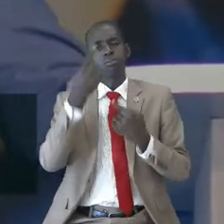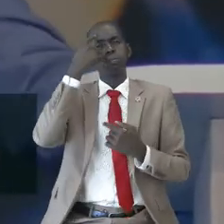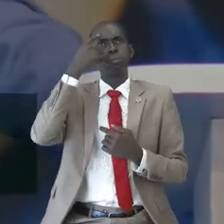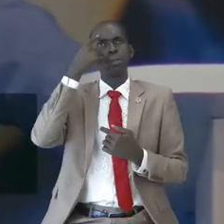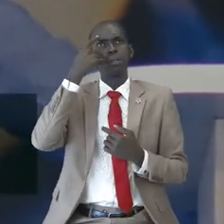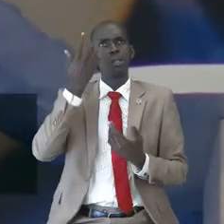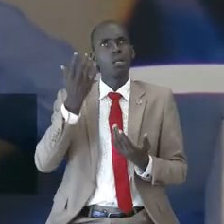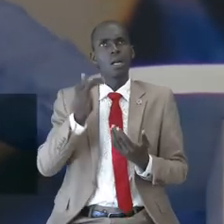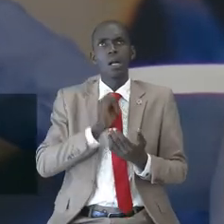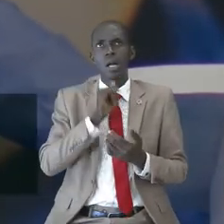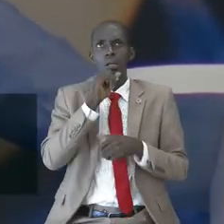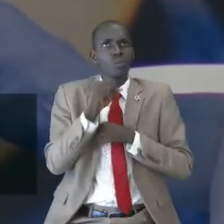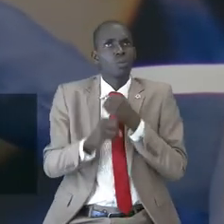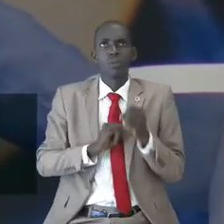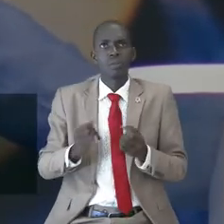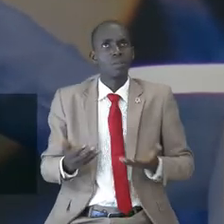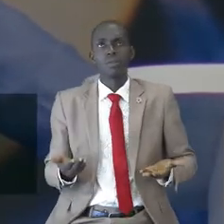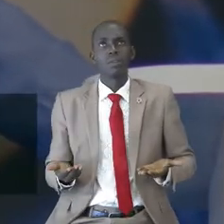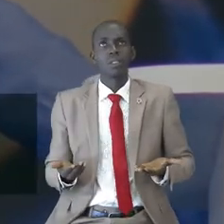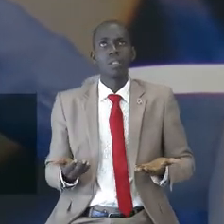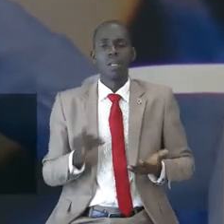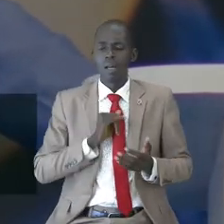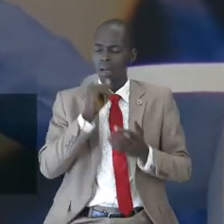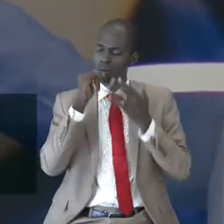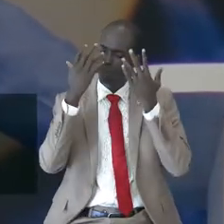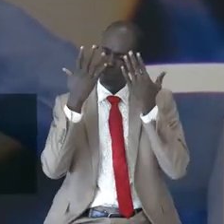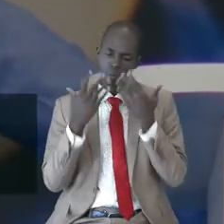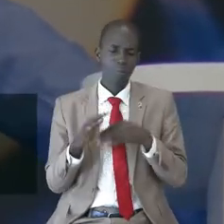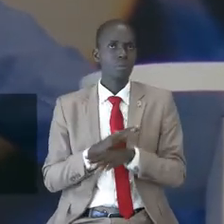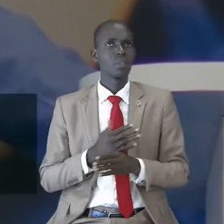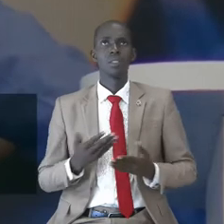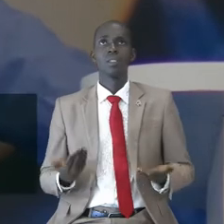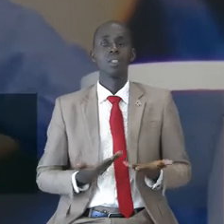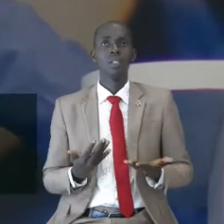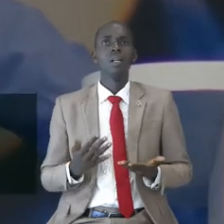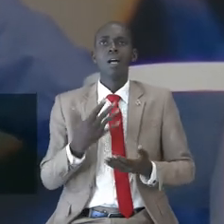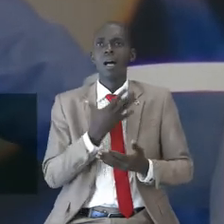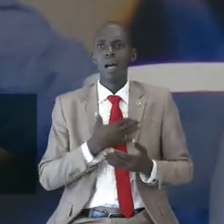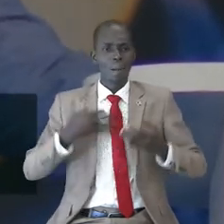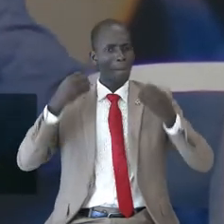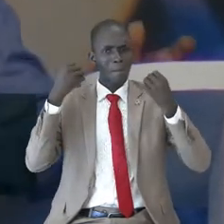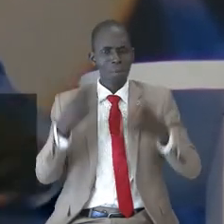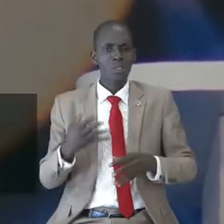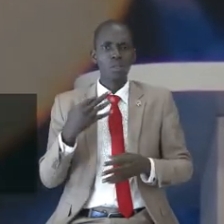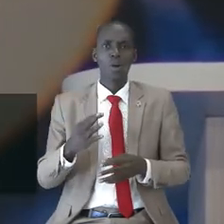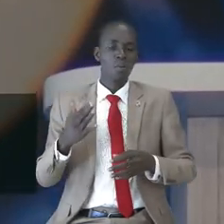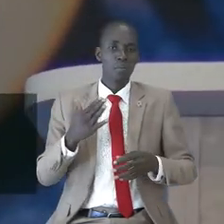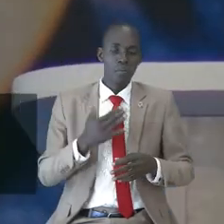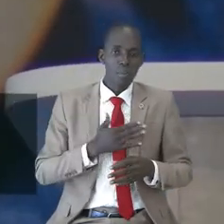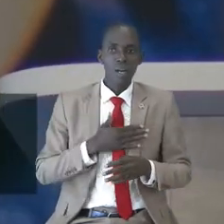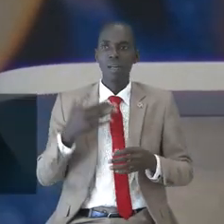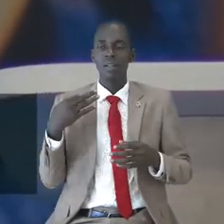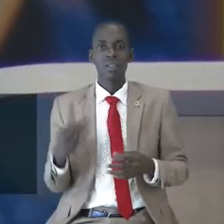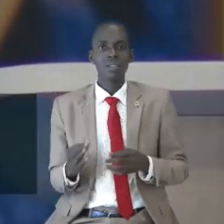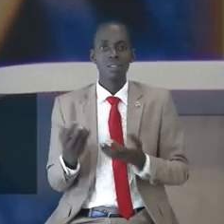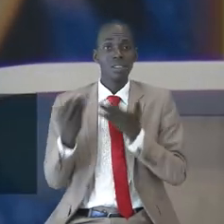"I'm suffering here. I'm sorrowful here. And many of the hired servants of my father,